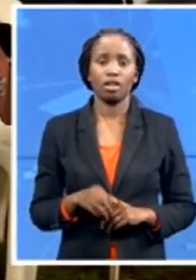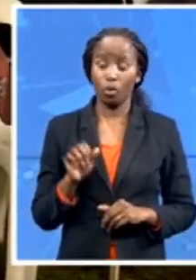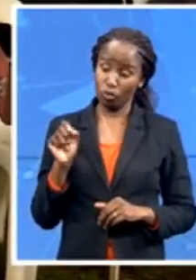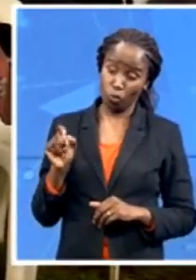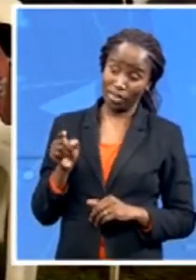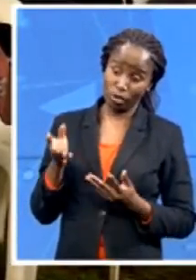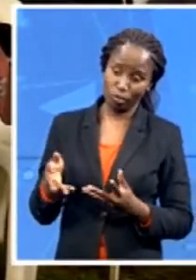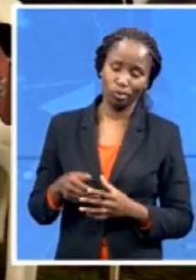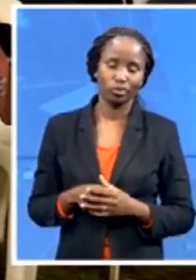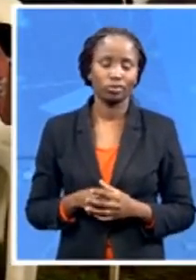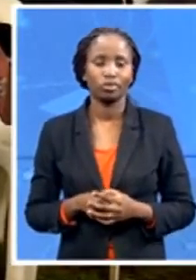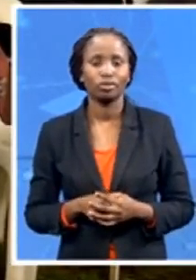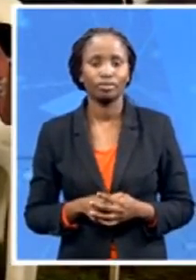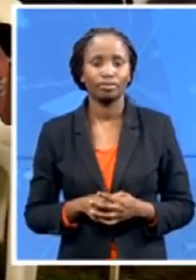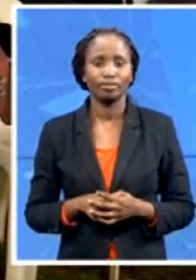I coalitions.